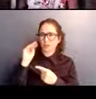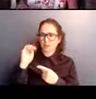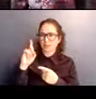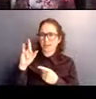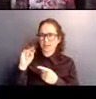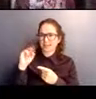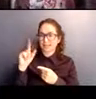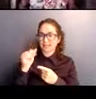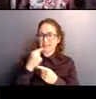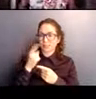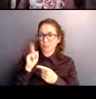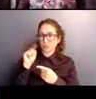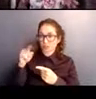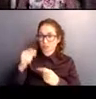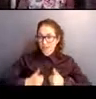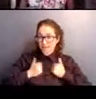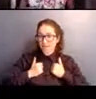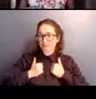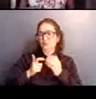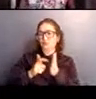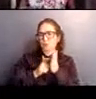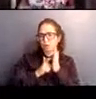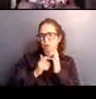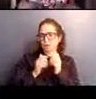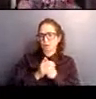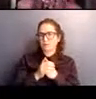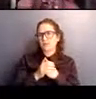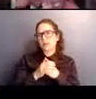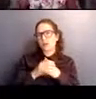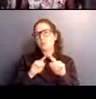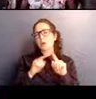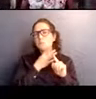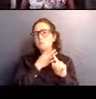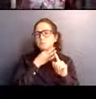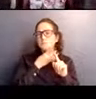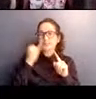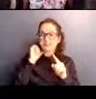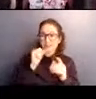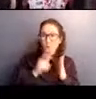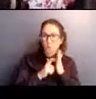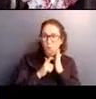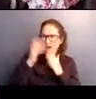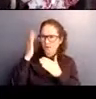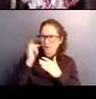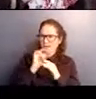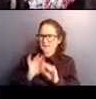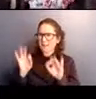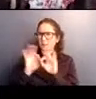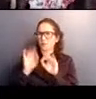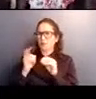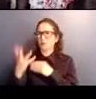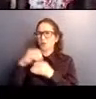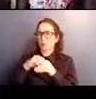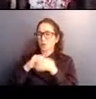that where she lives, it's required, but if it's not required, why is it just important to include